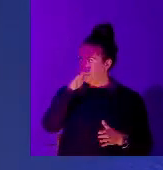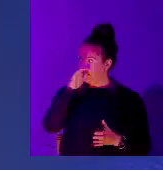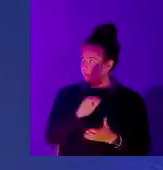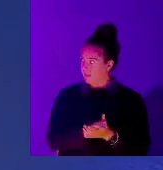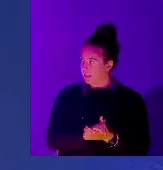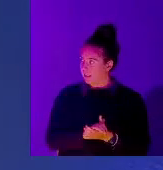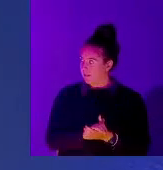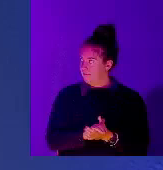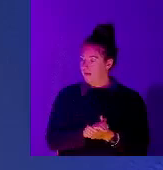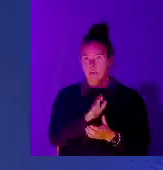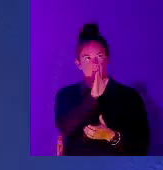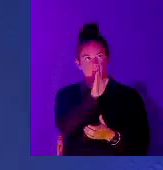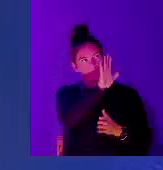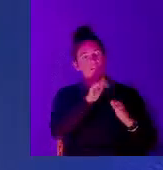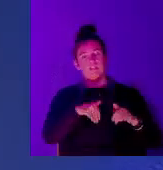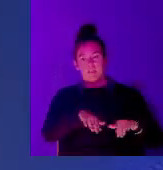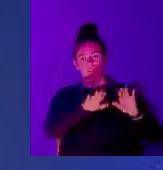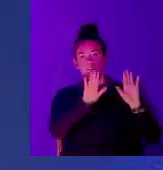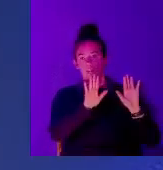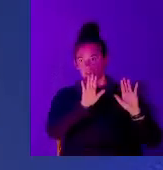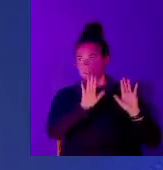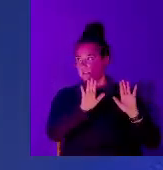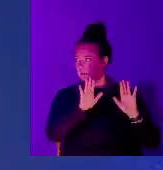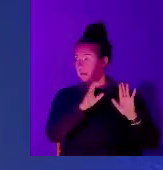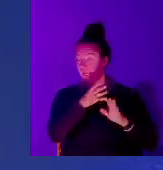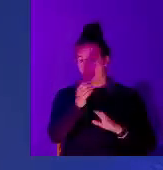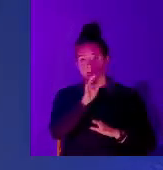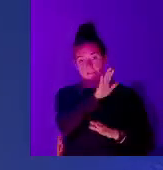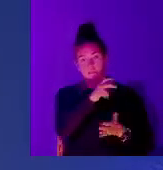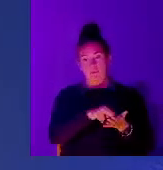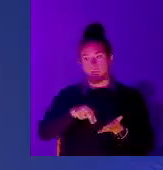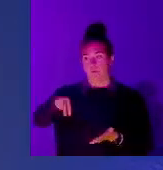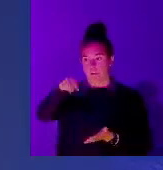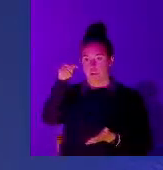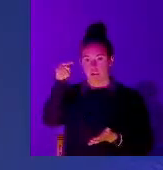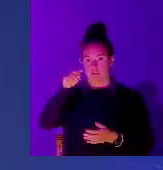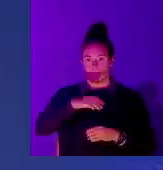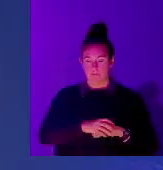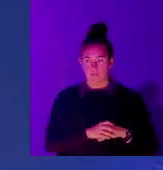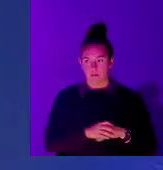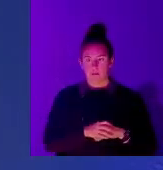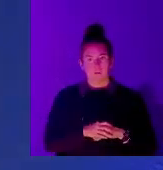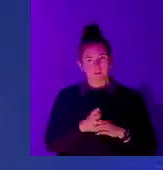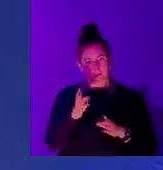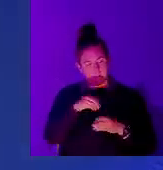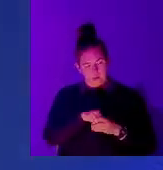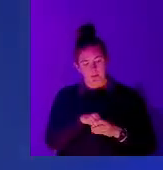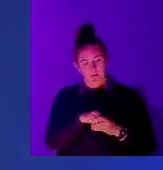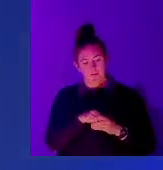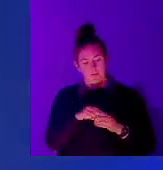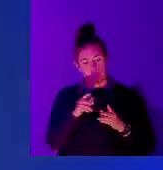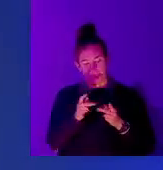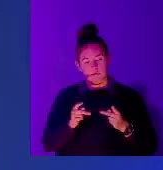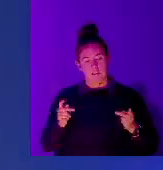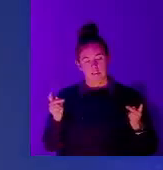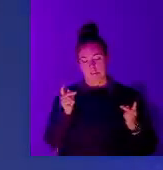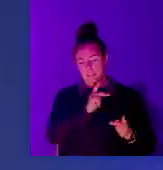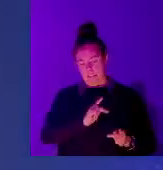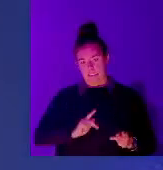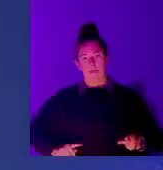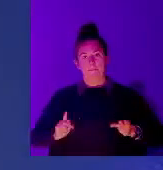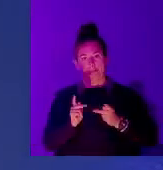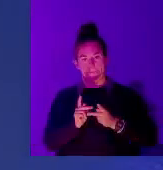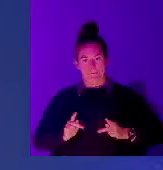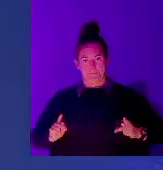sacrifice and his resurrection to be part of the kingdom. So, whatever increases our love